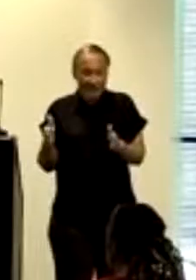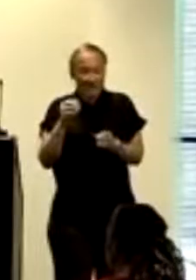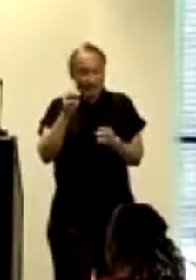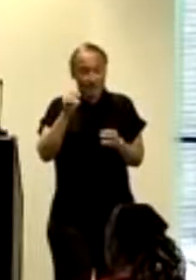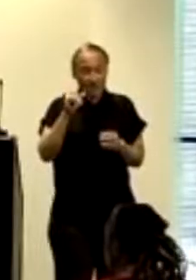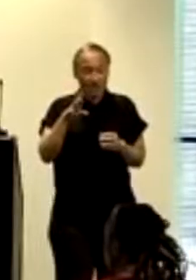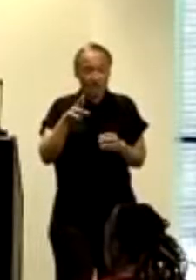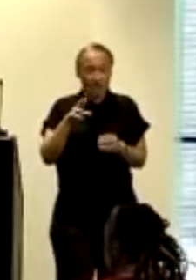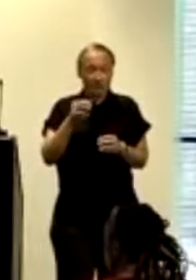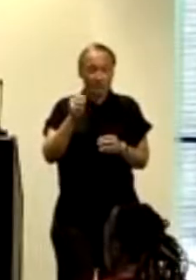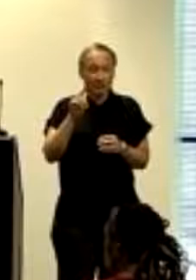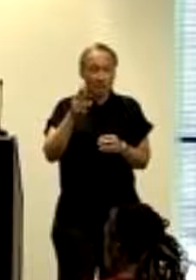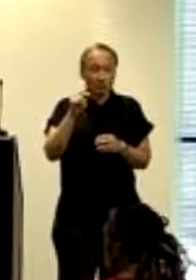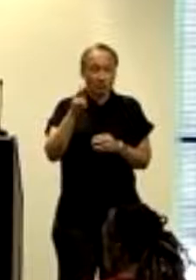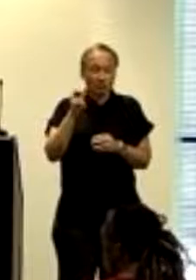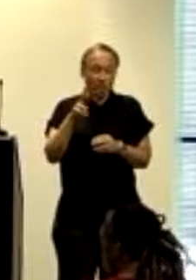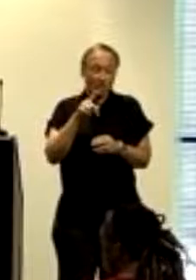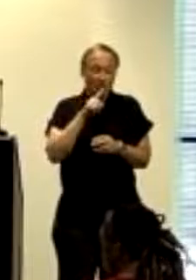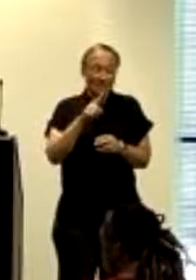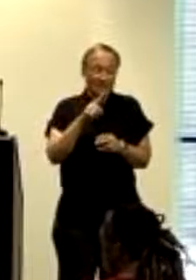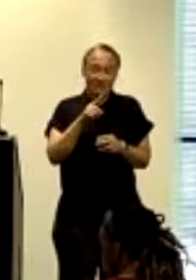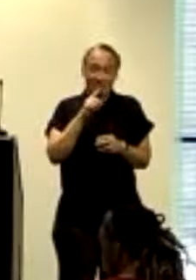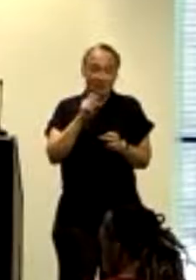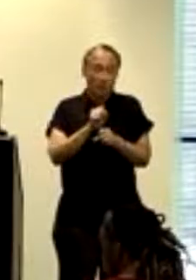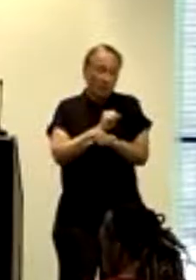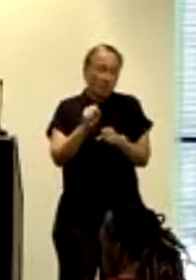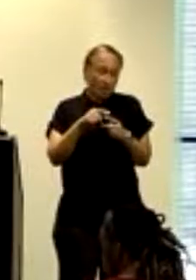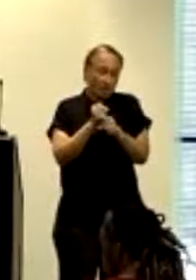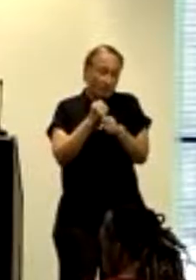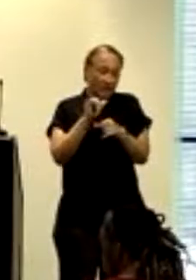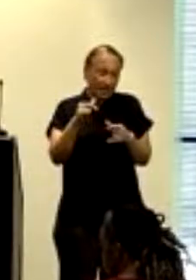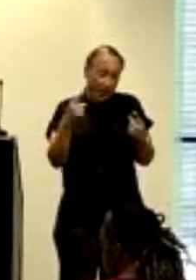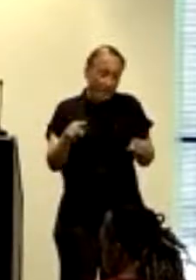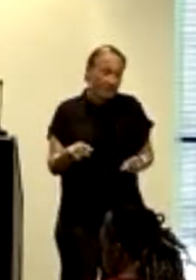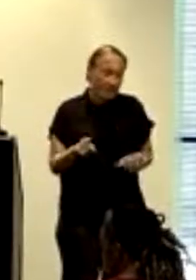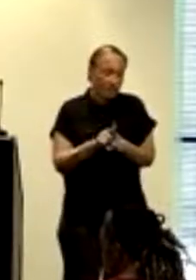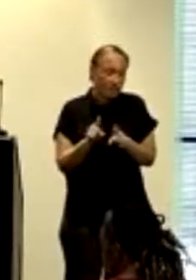Mayor Turner is working to make that happen as well.